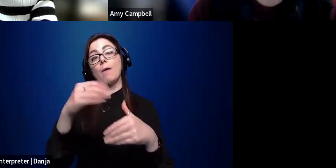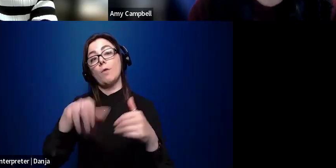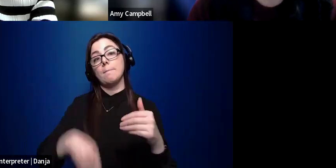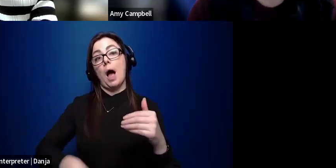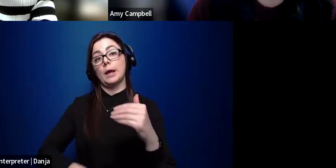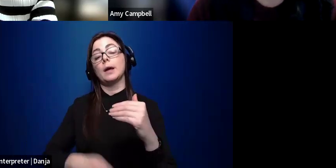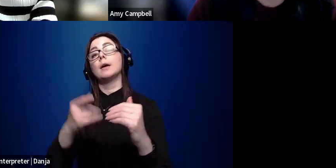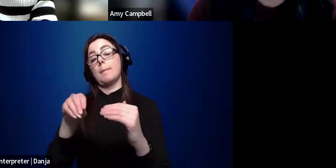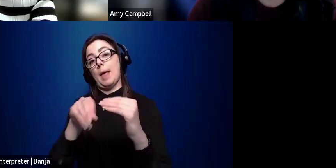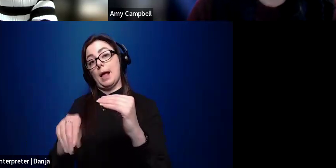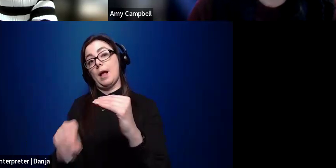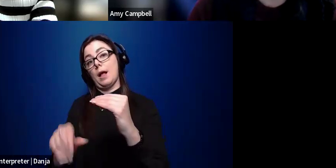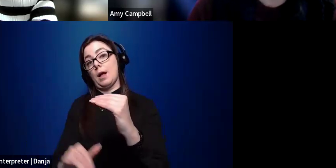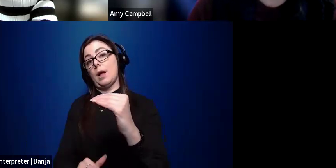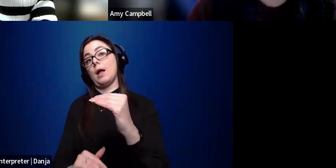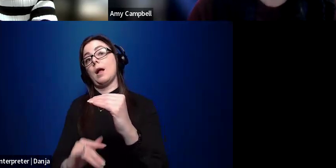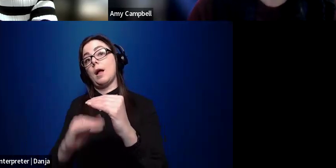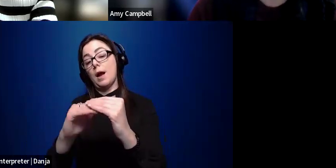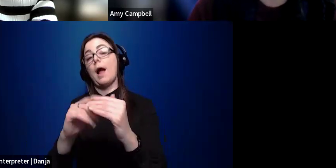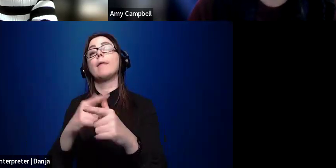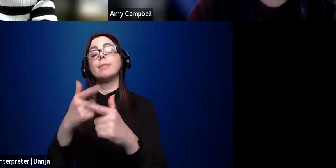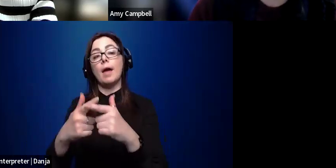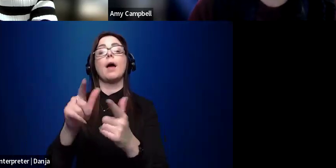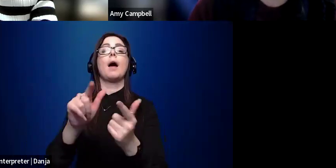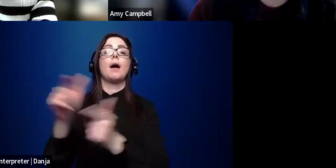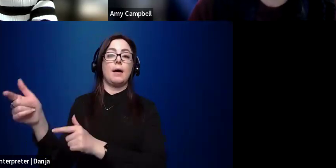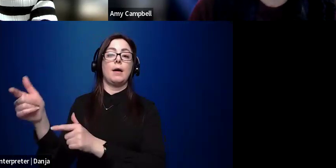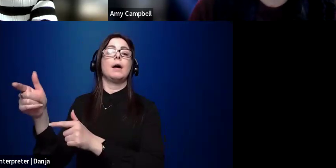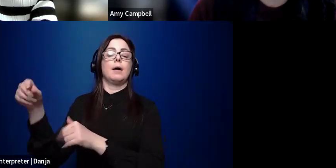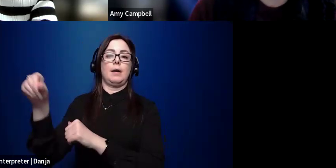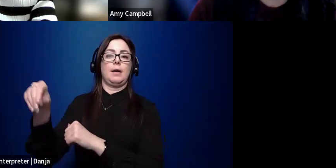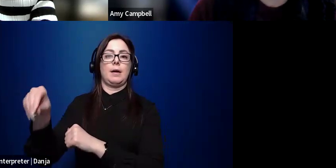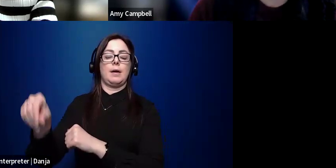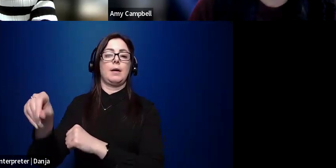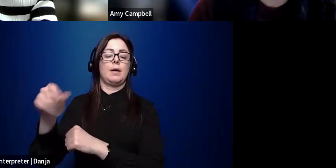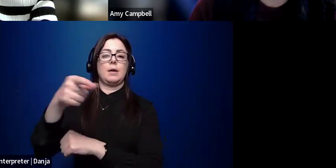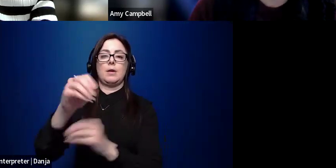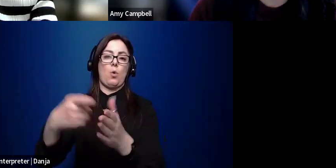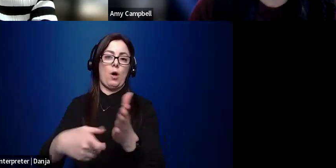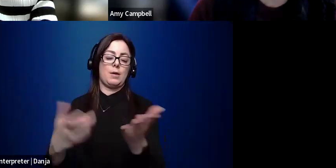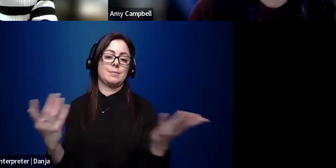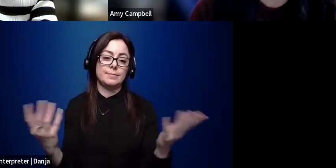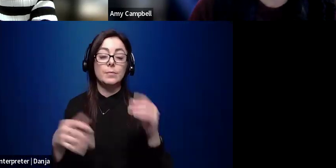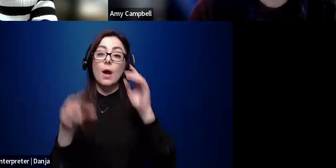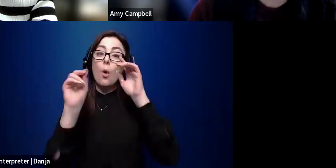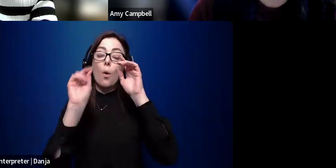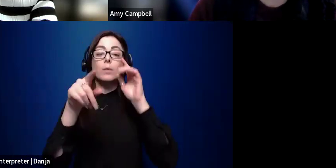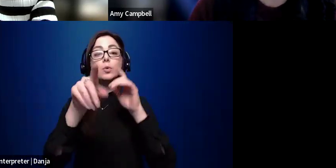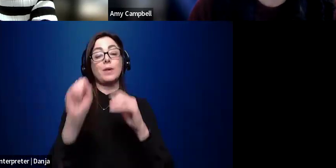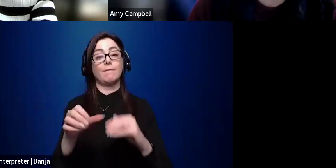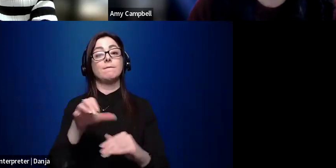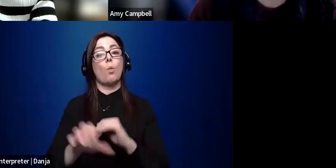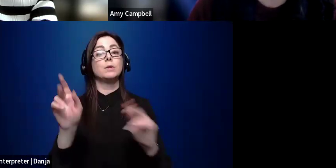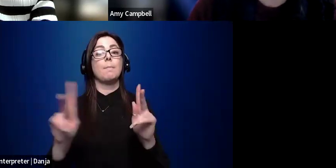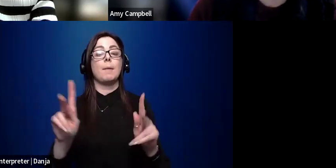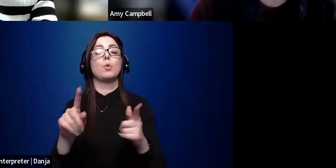the free services. And you could make people get permission before they get care. Like they